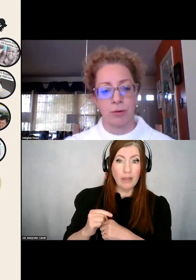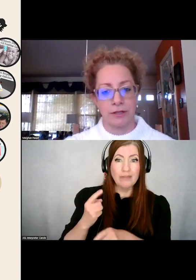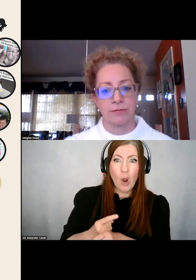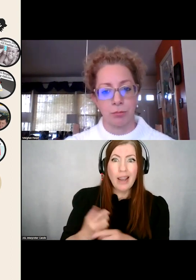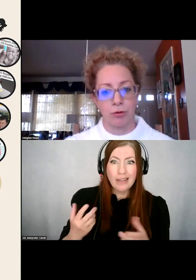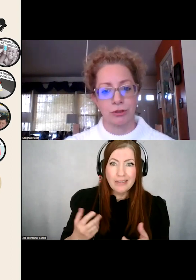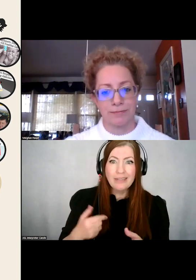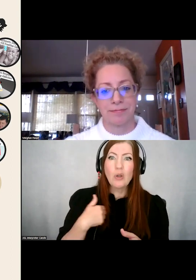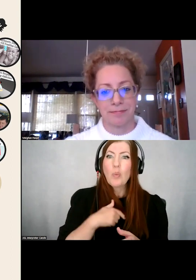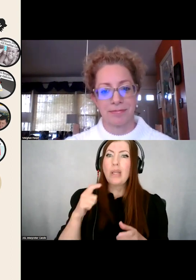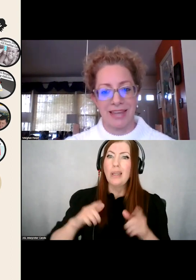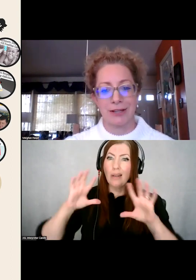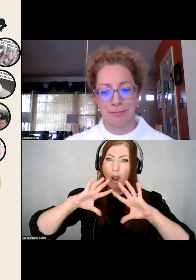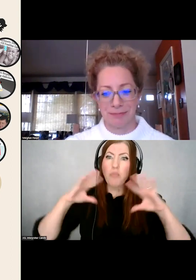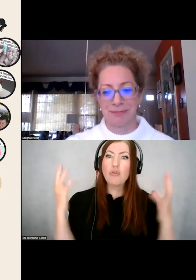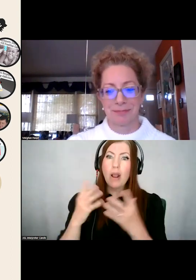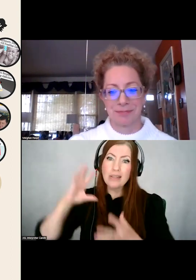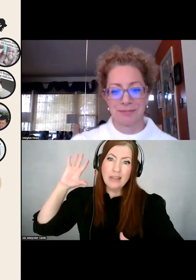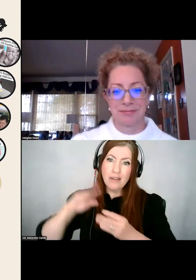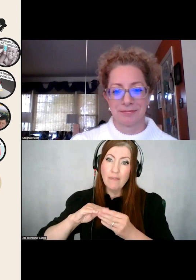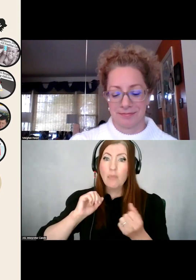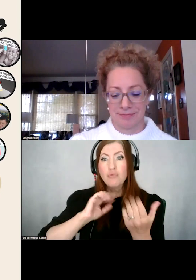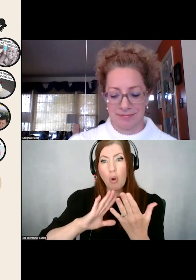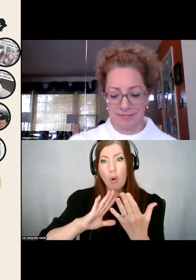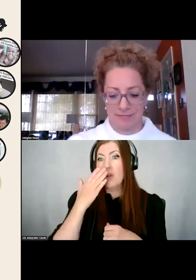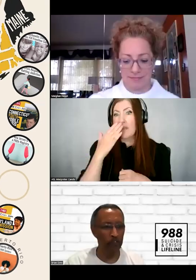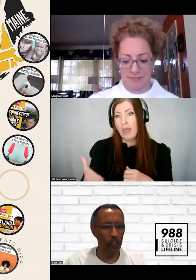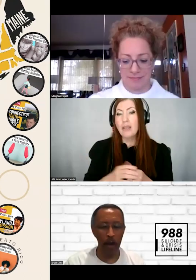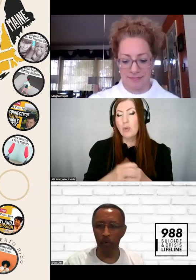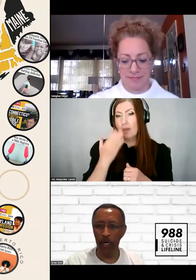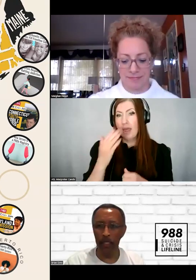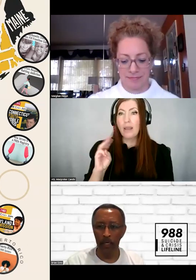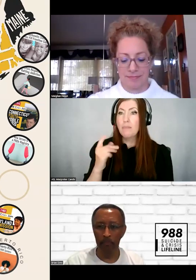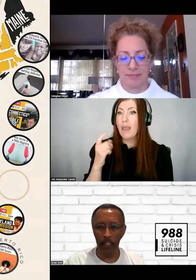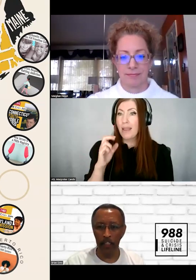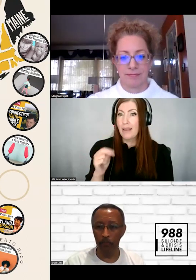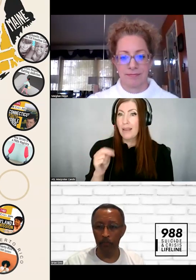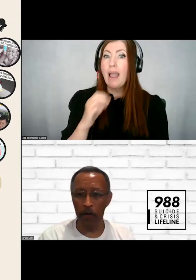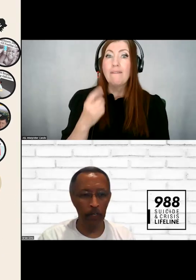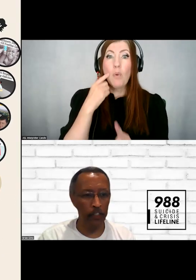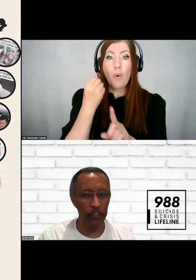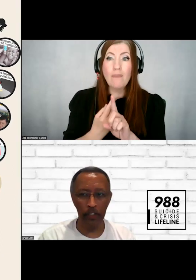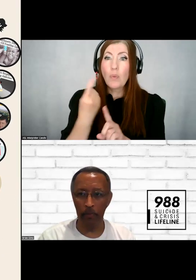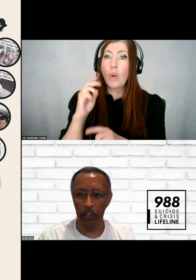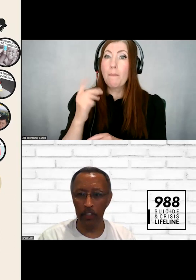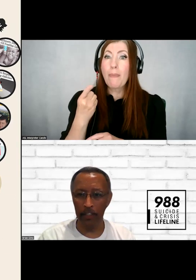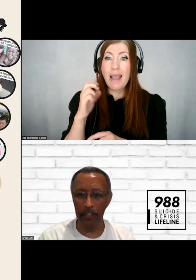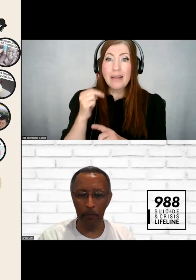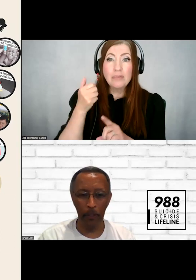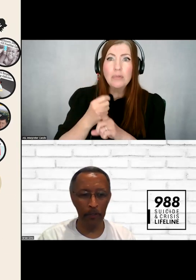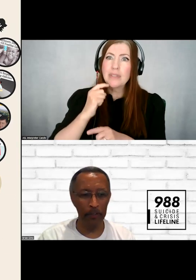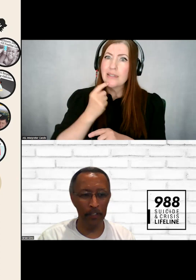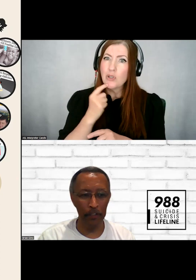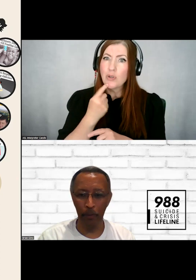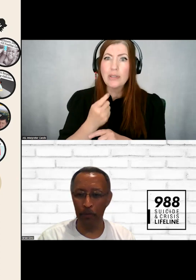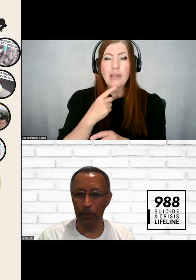a comprehensive approach. Thank you. And thank you, Megan. And to everyone, Megan is very, very serious when she says connect